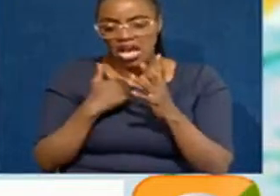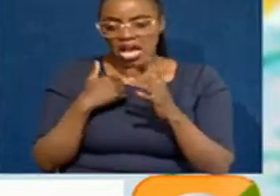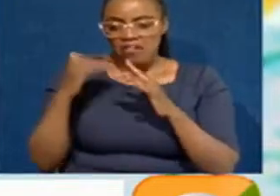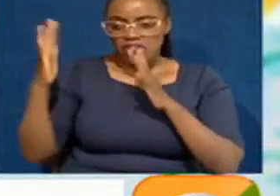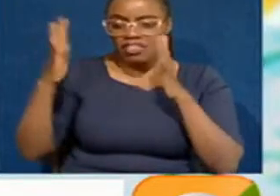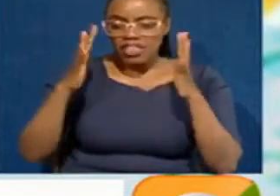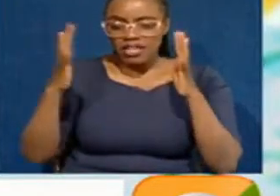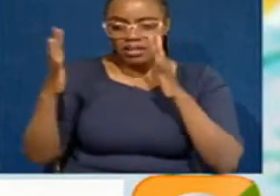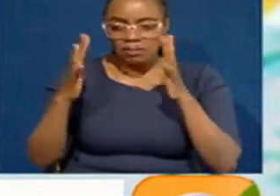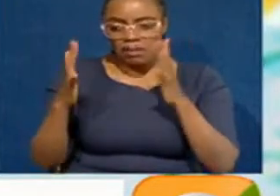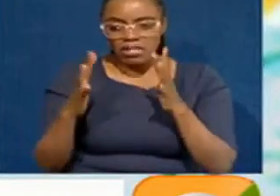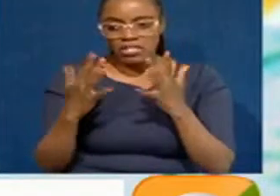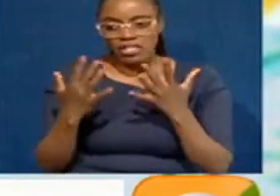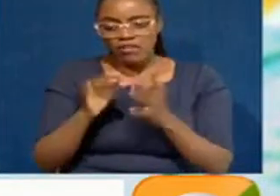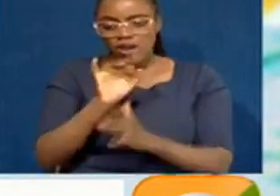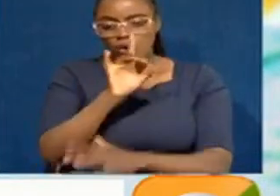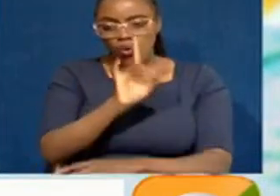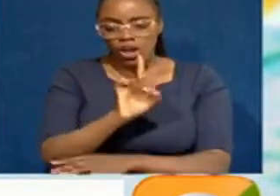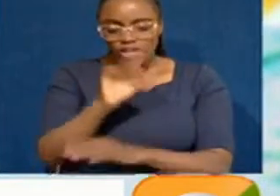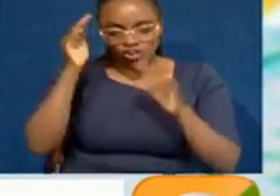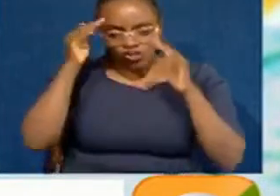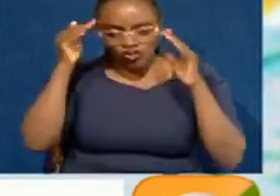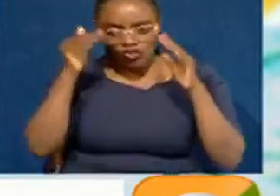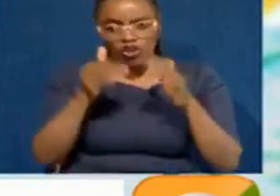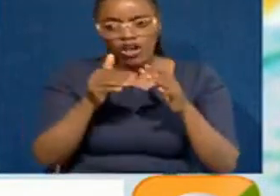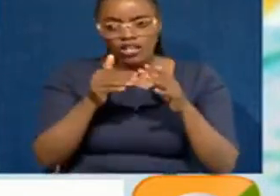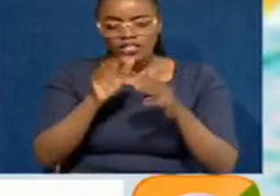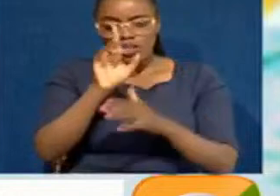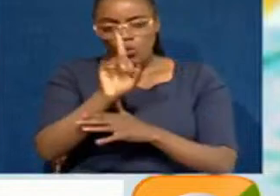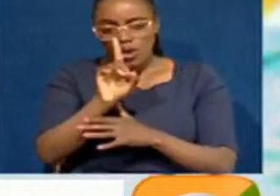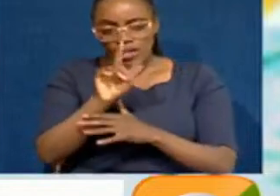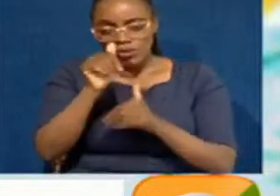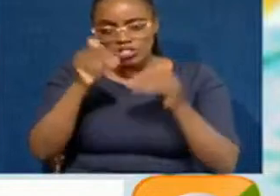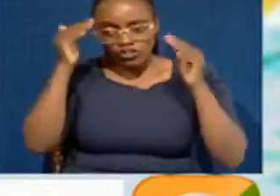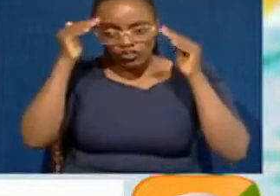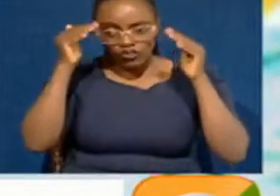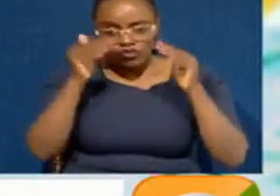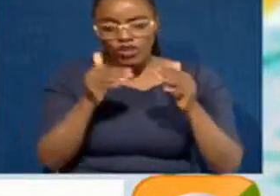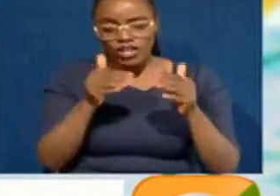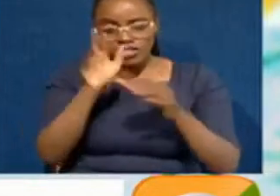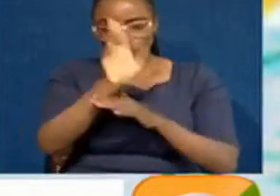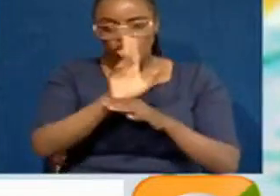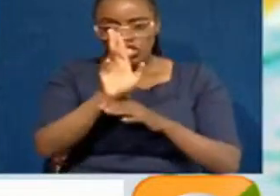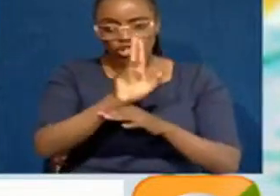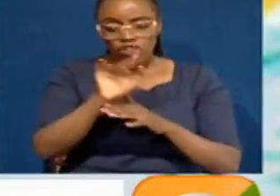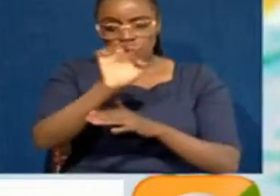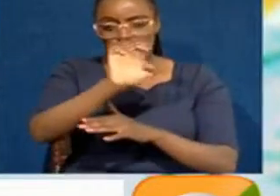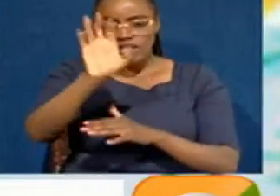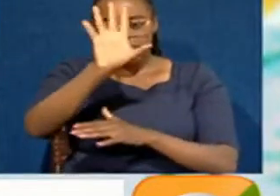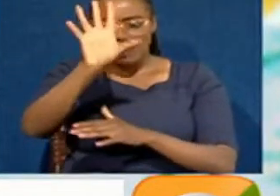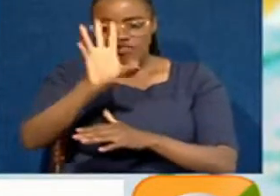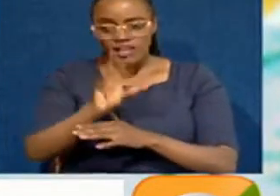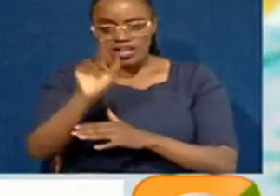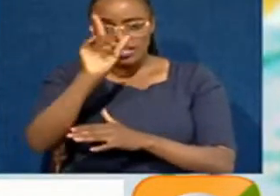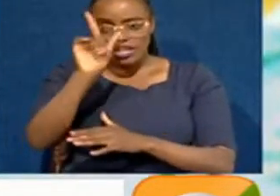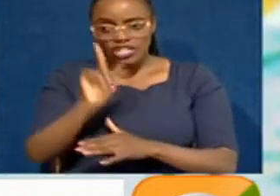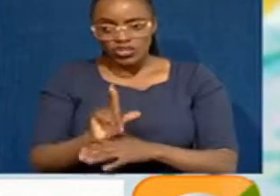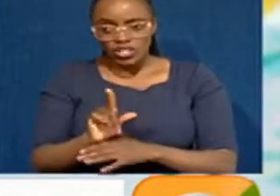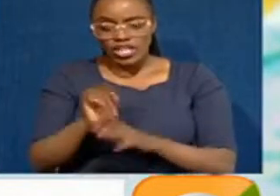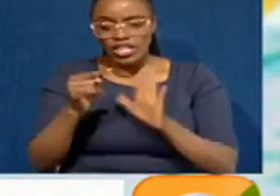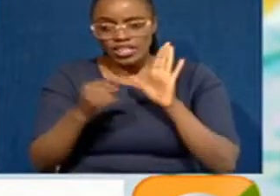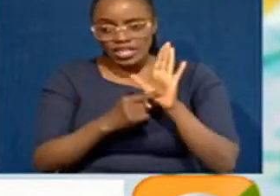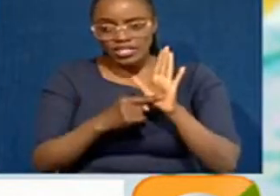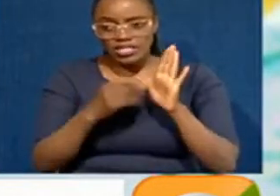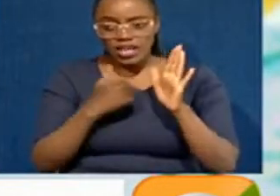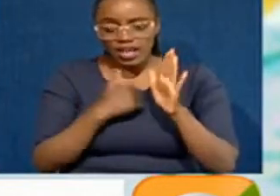is warmer. The forecast indicates that warmer than usual conditions for eastern part of the region again. This actually calls